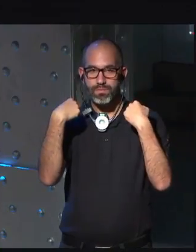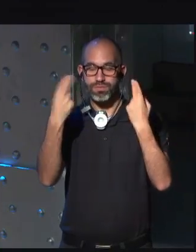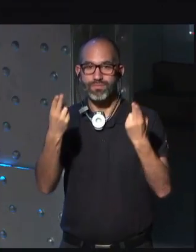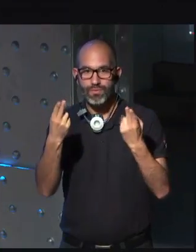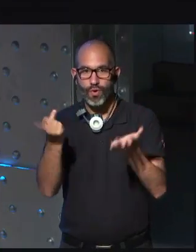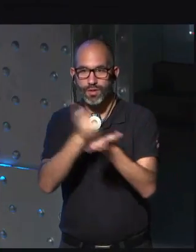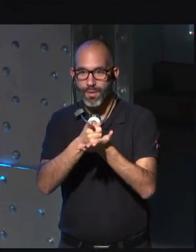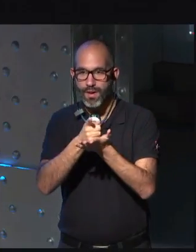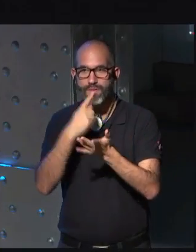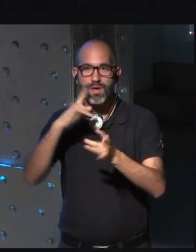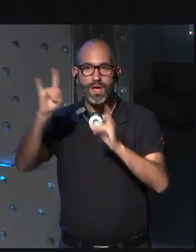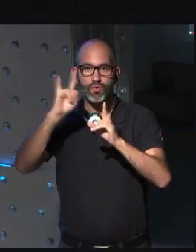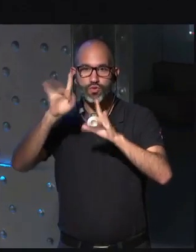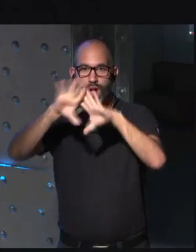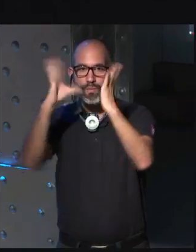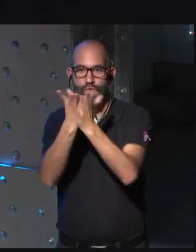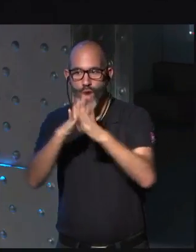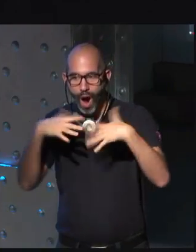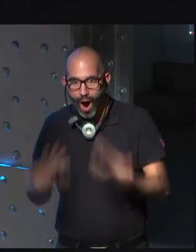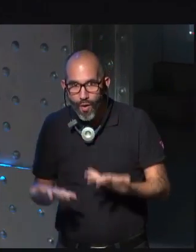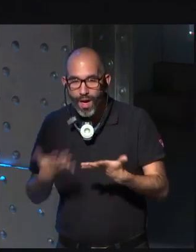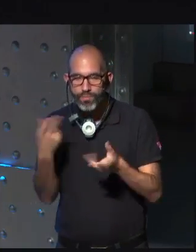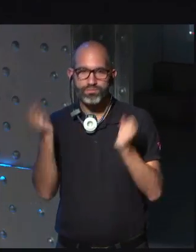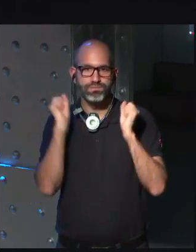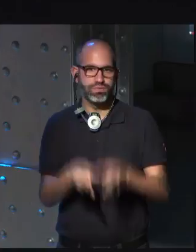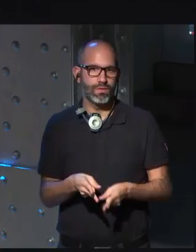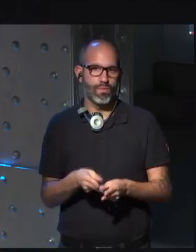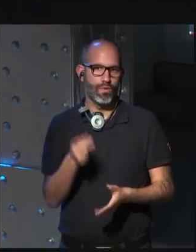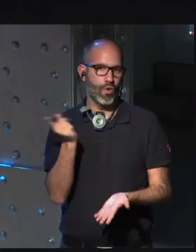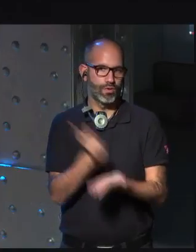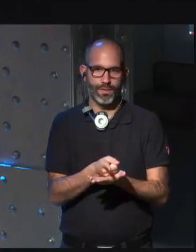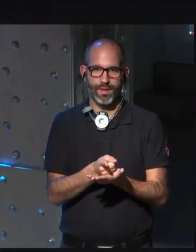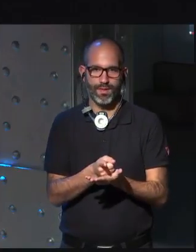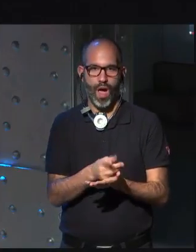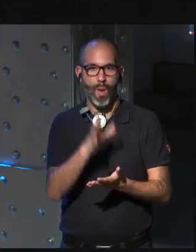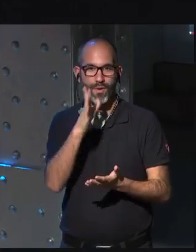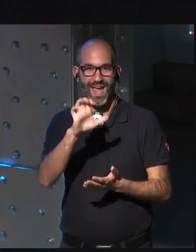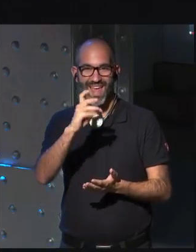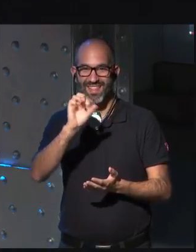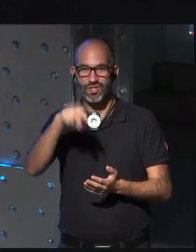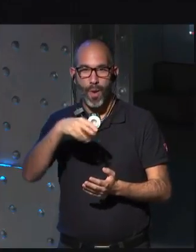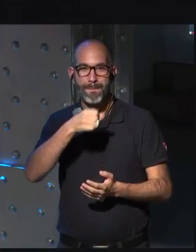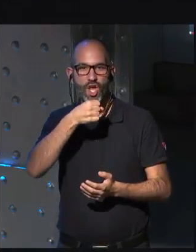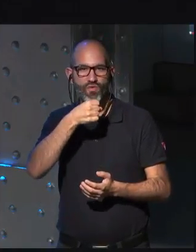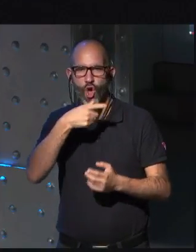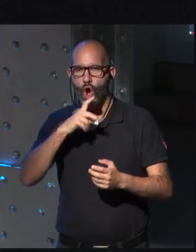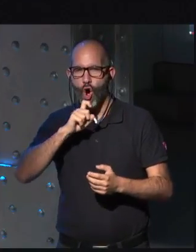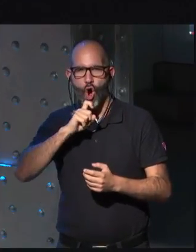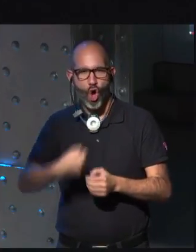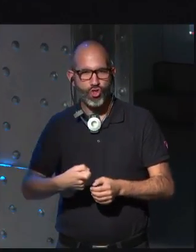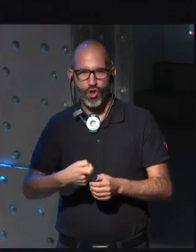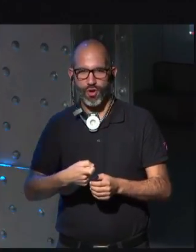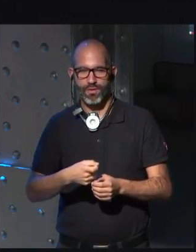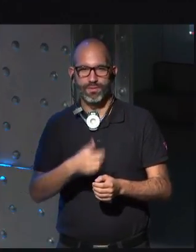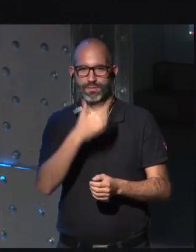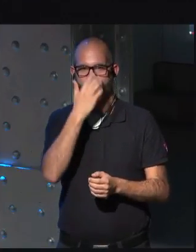Edison hated the microphone. Like you can divide the history of recording into the acoustic era and the electrical era, and we're still in the